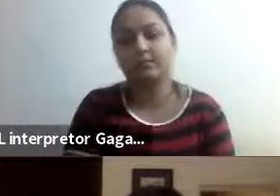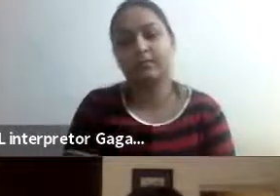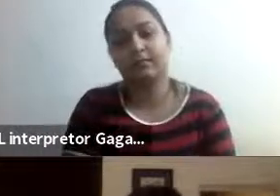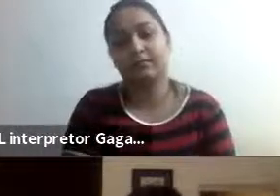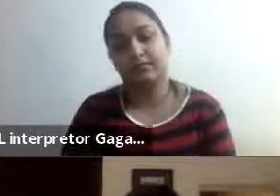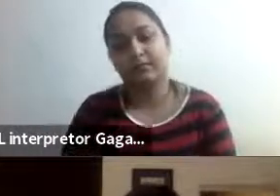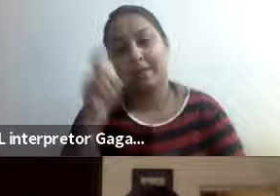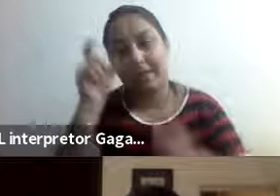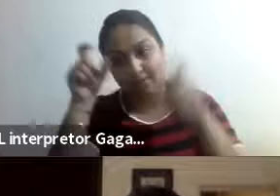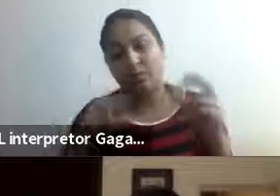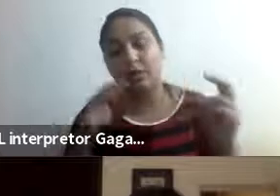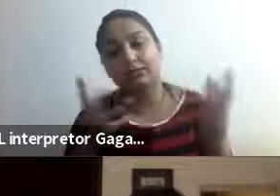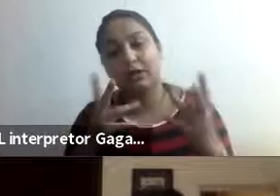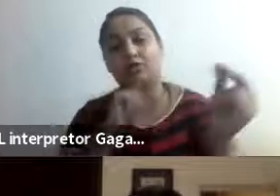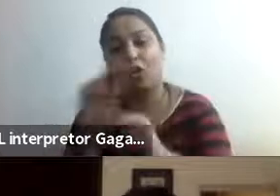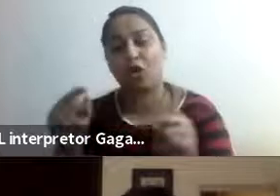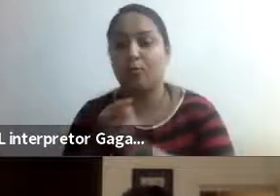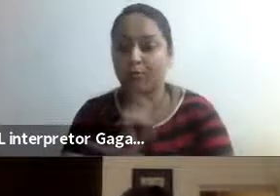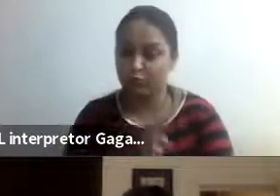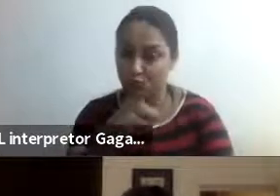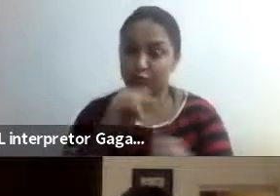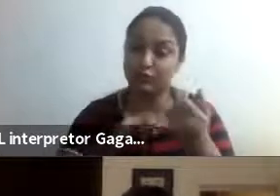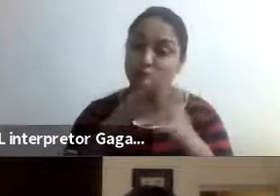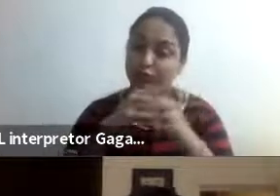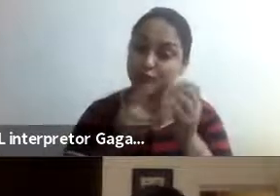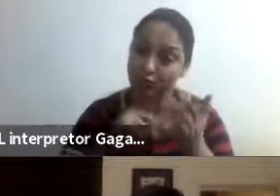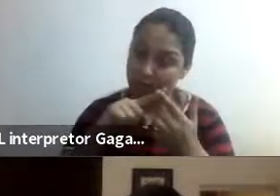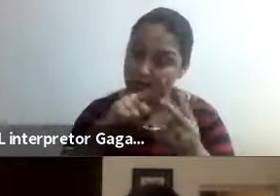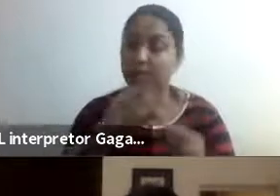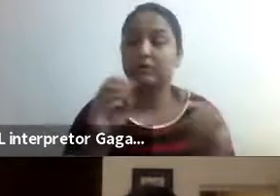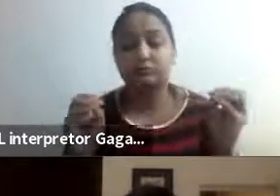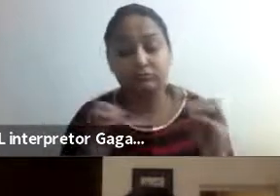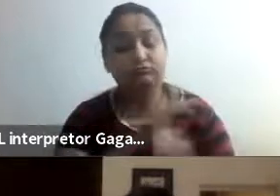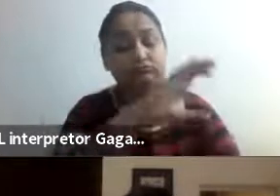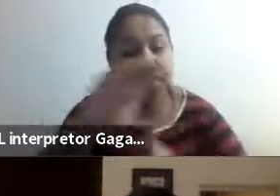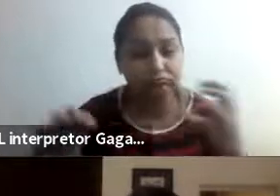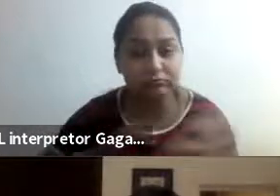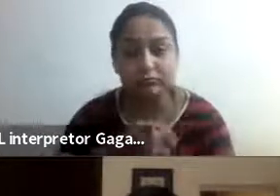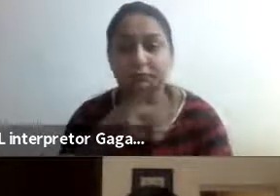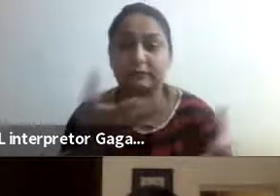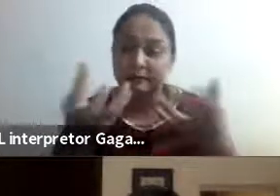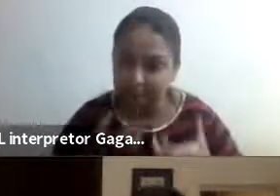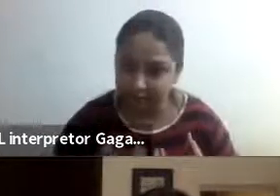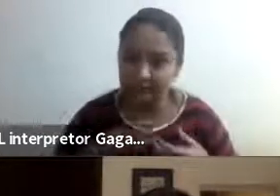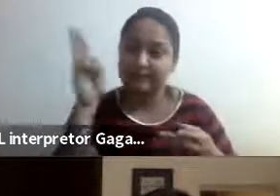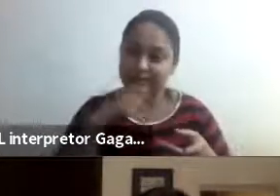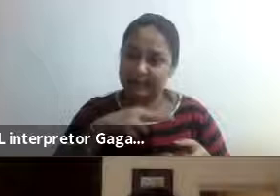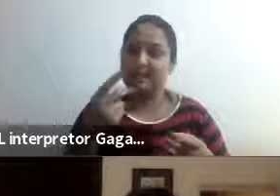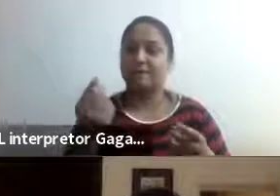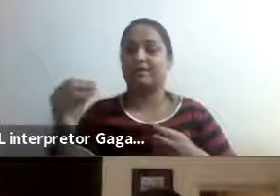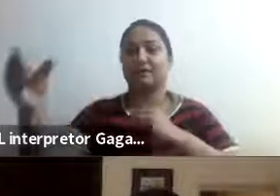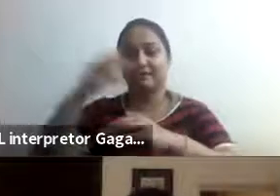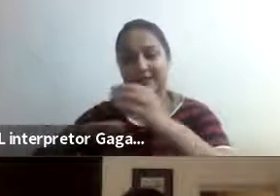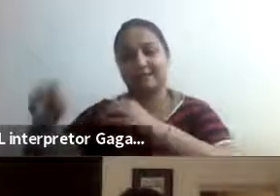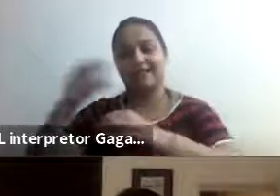people start talking about her. Swaminathan is already circulating her work. She begins to receive commissions, and she begins working here